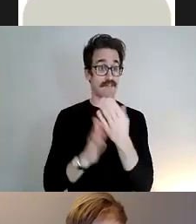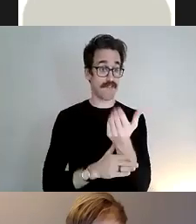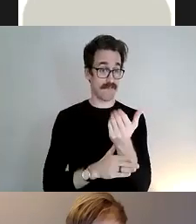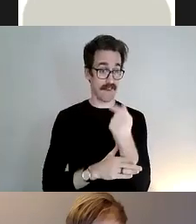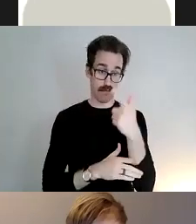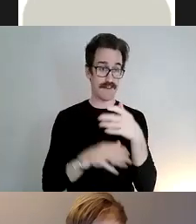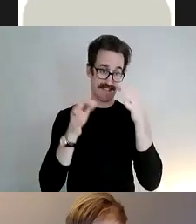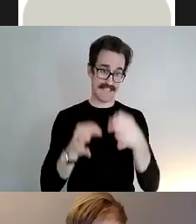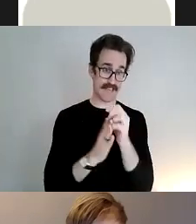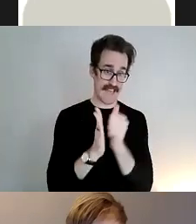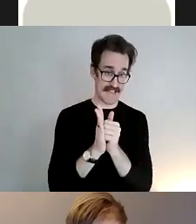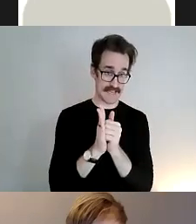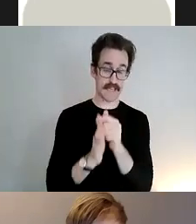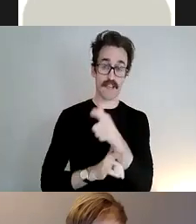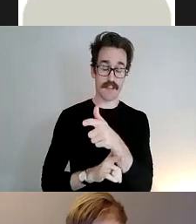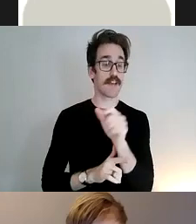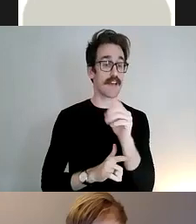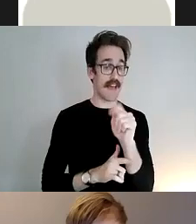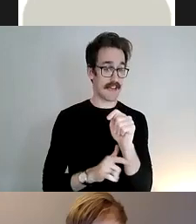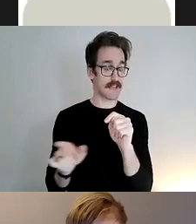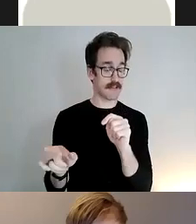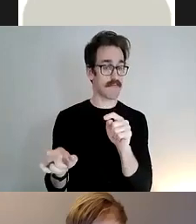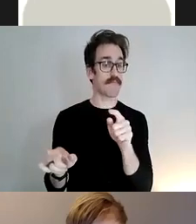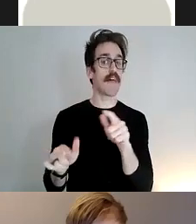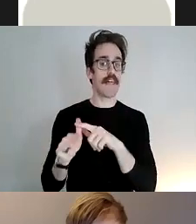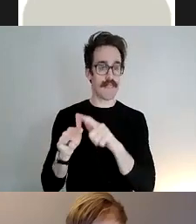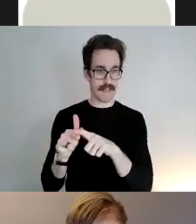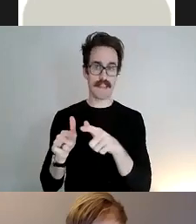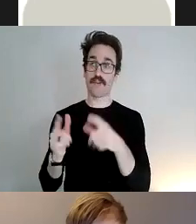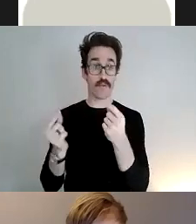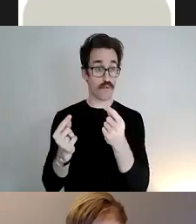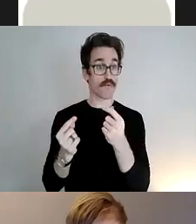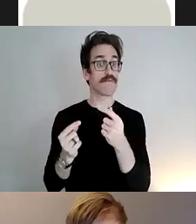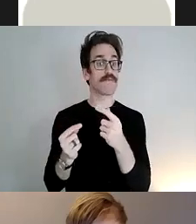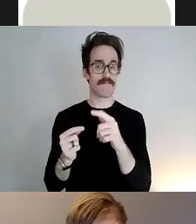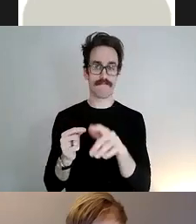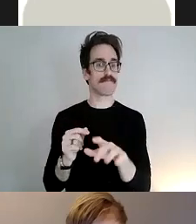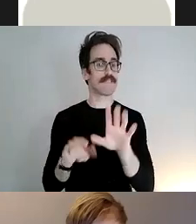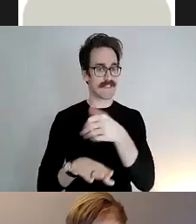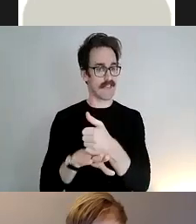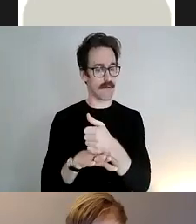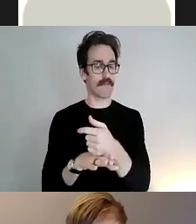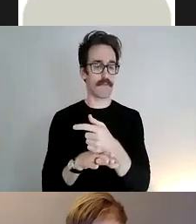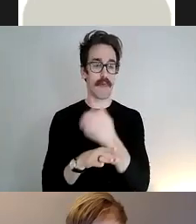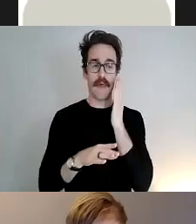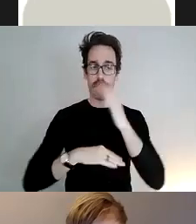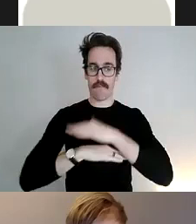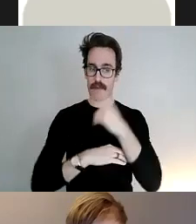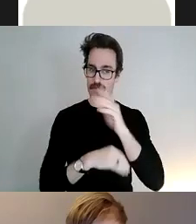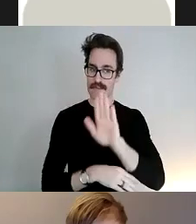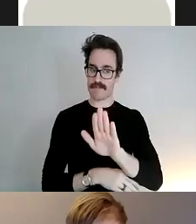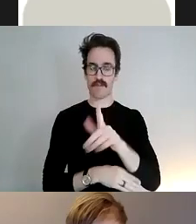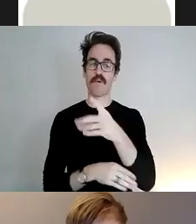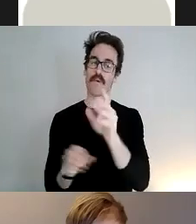our office became financial guardian, and then they found him a respite bed, and he was able to go to another location.